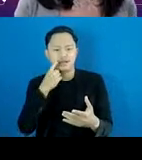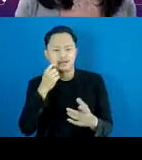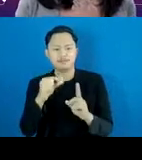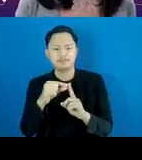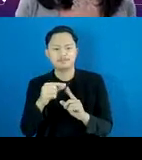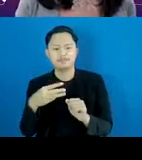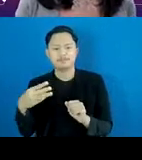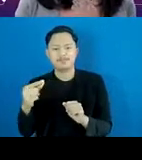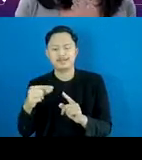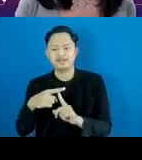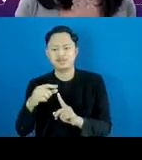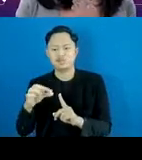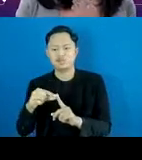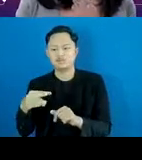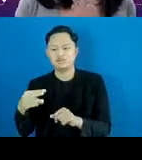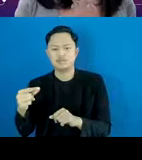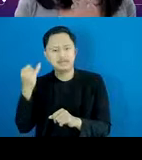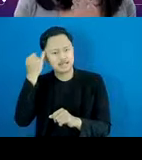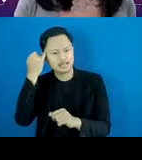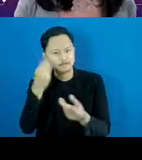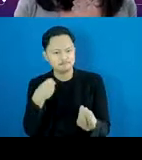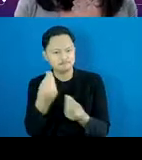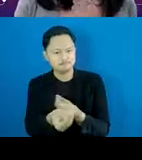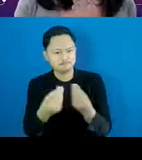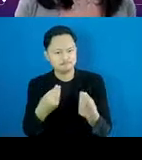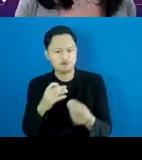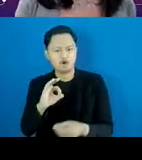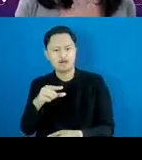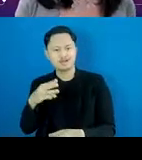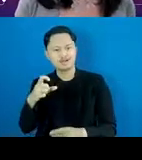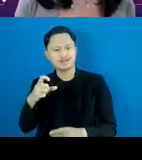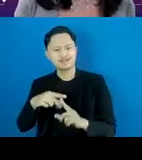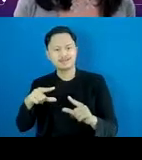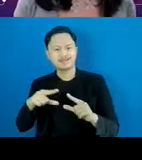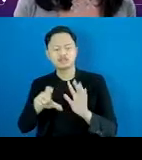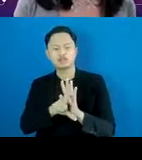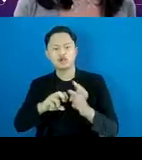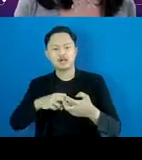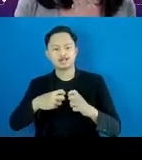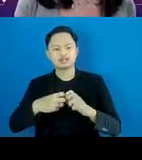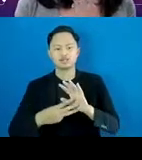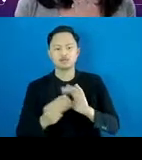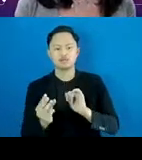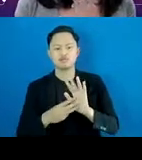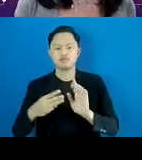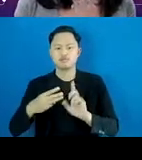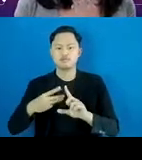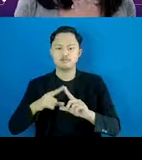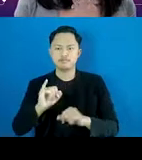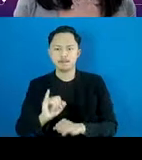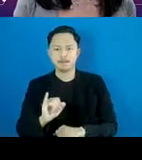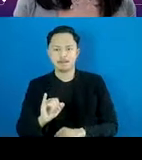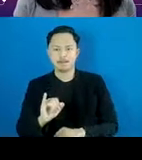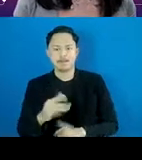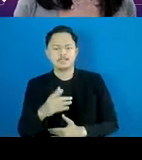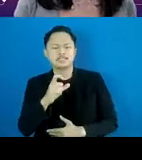exchange between Olectra and bus operators with the case study of Mumbai, Pune, and Hyderabad, which will be led and